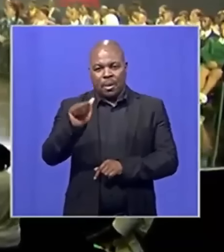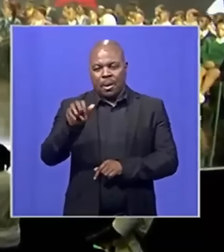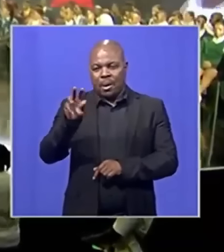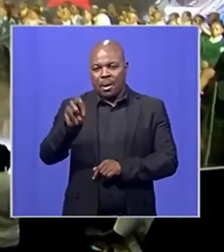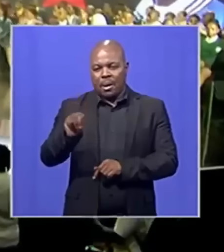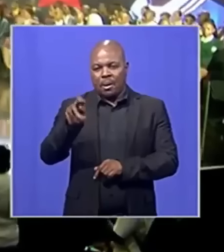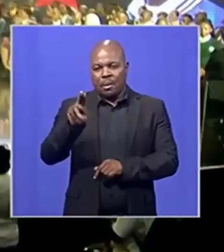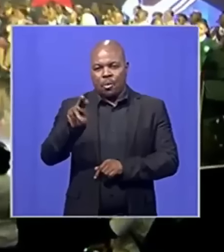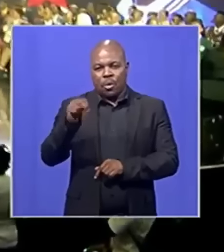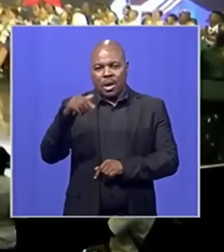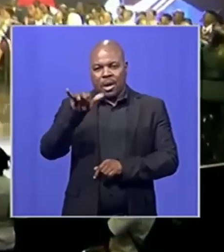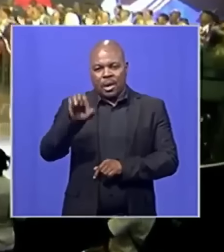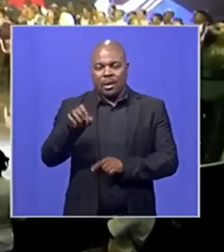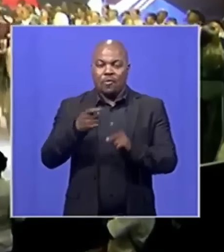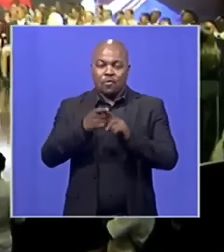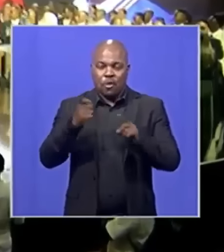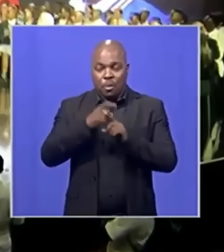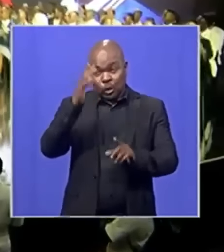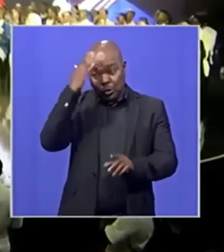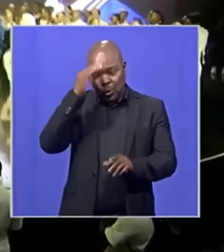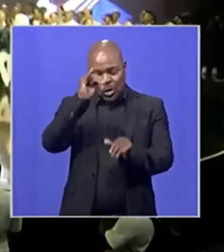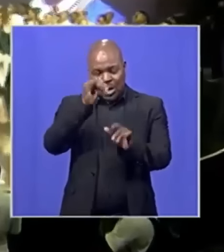Toyando Secondary.